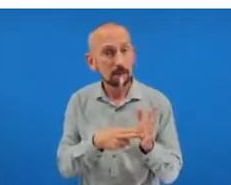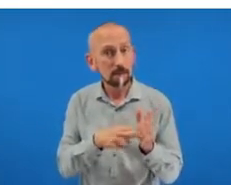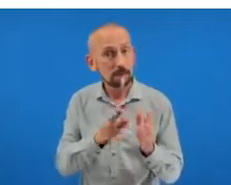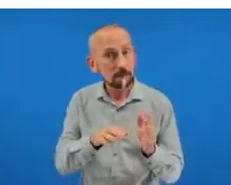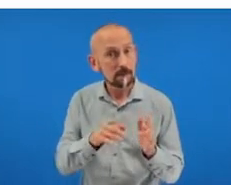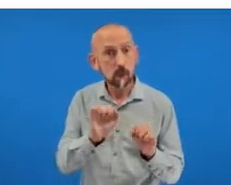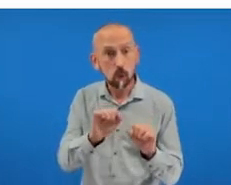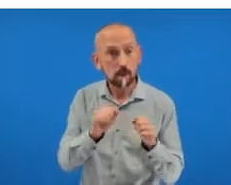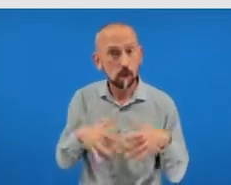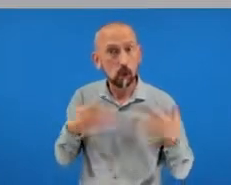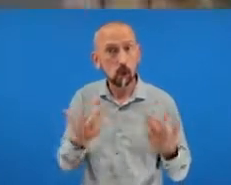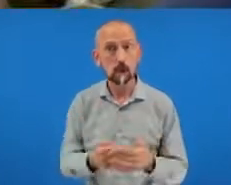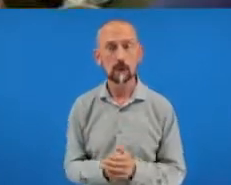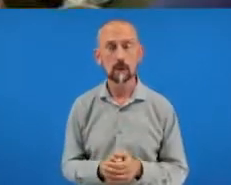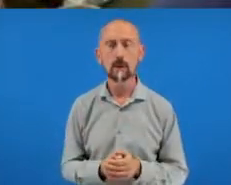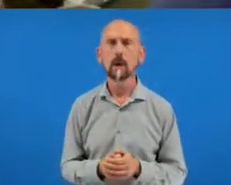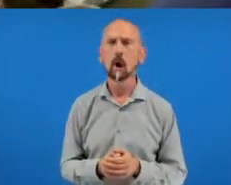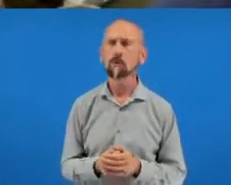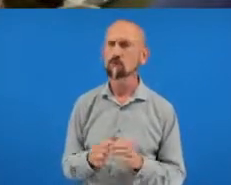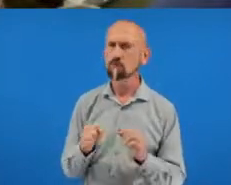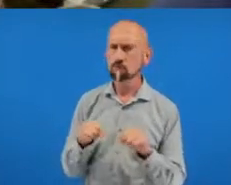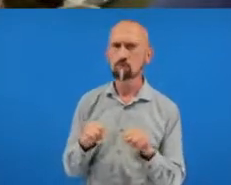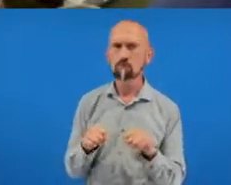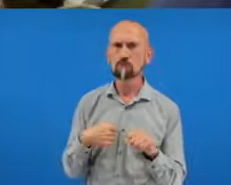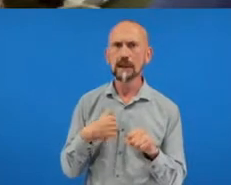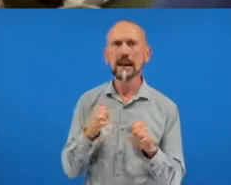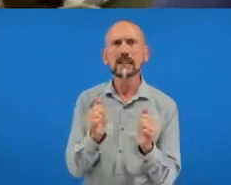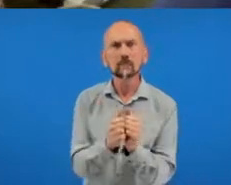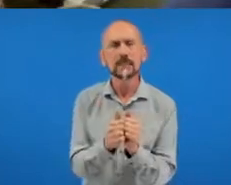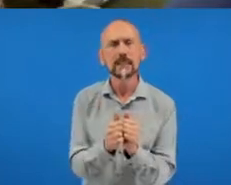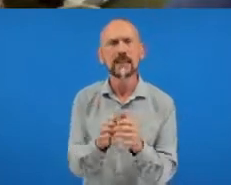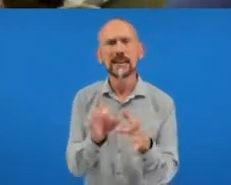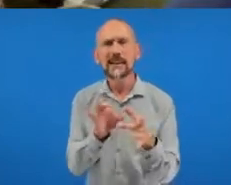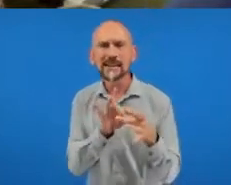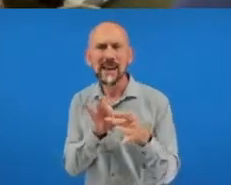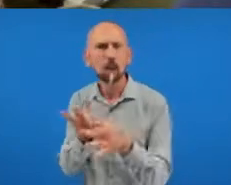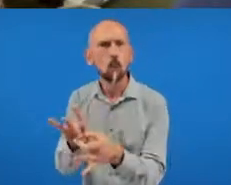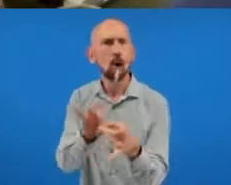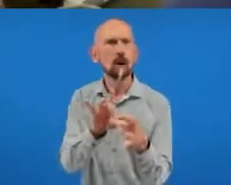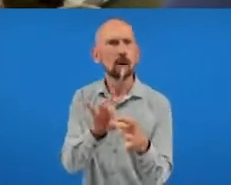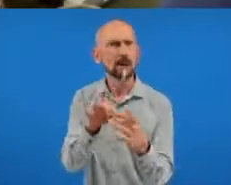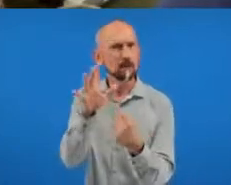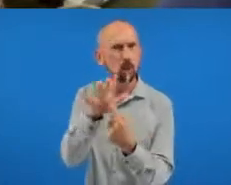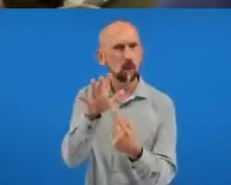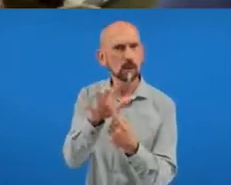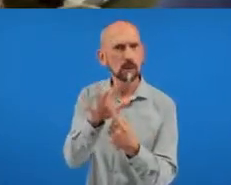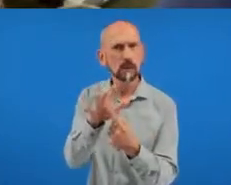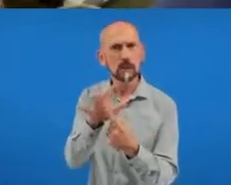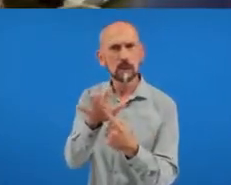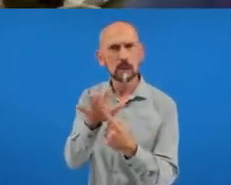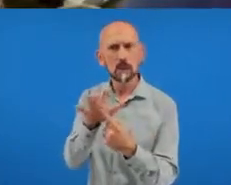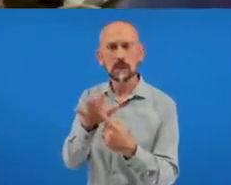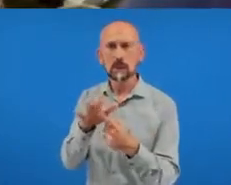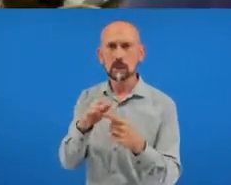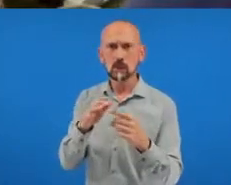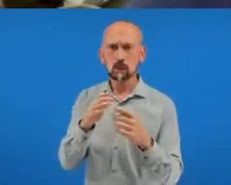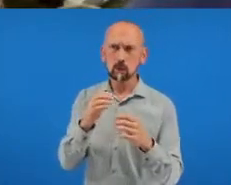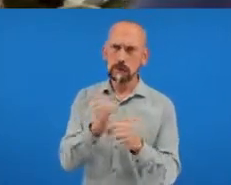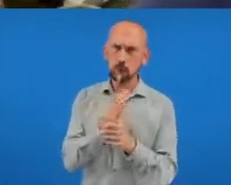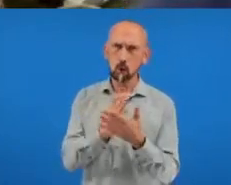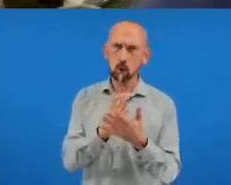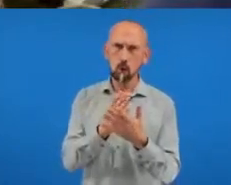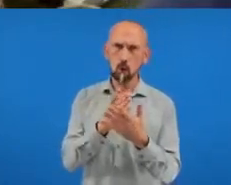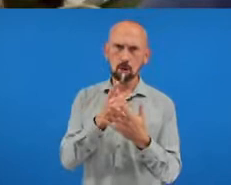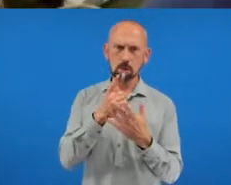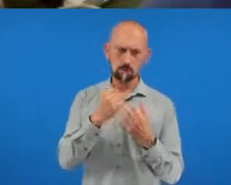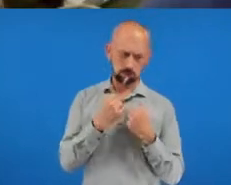I guess I'd agree that networking is really important, being able to understand yourself and being able to understand